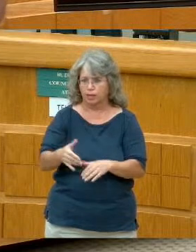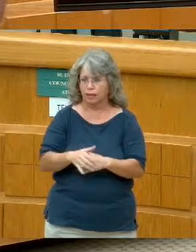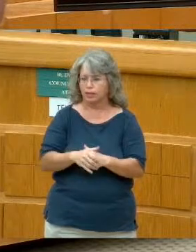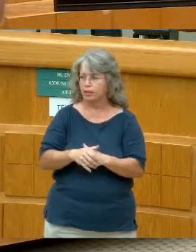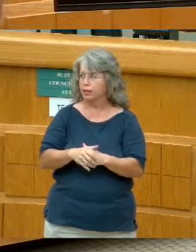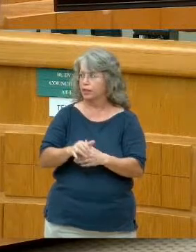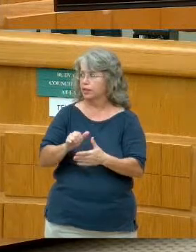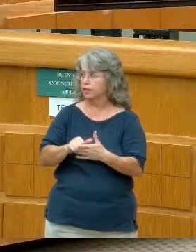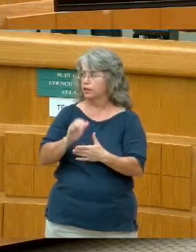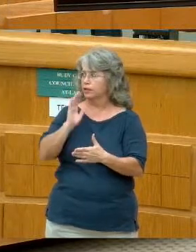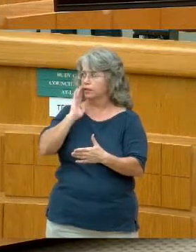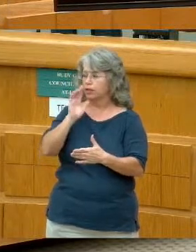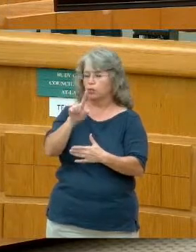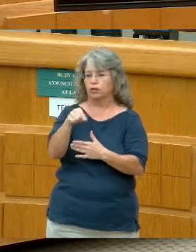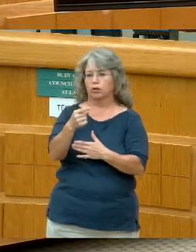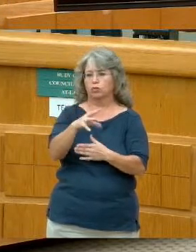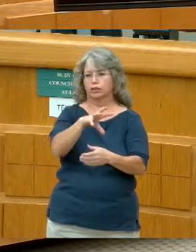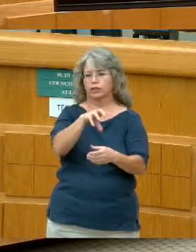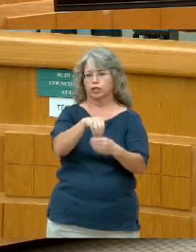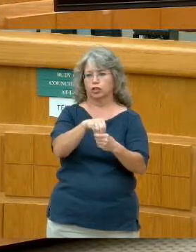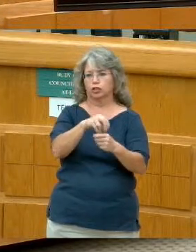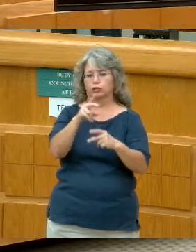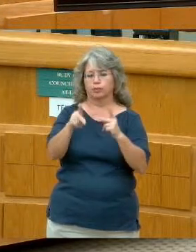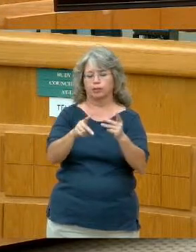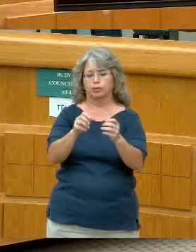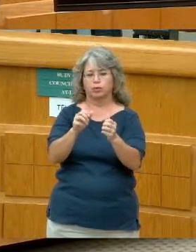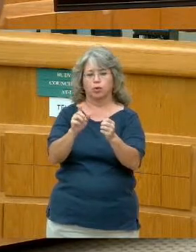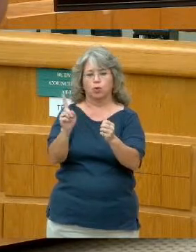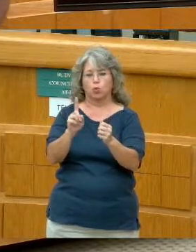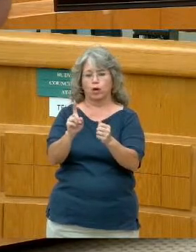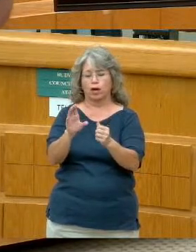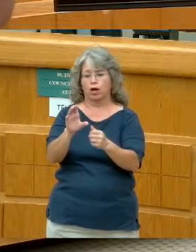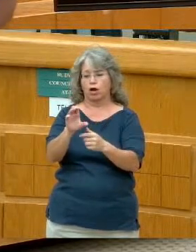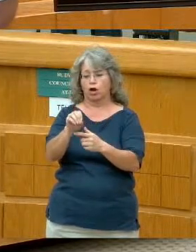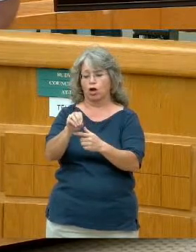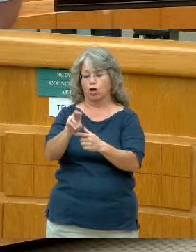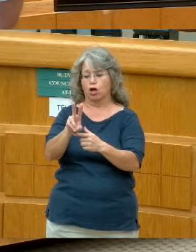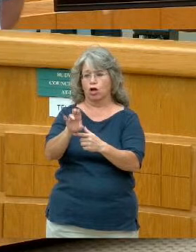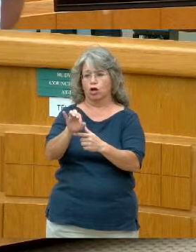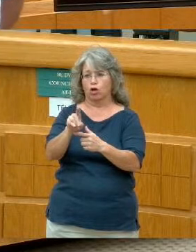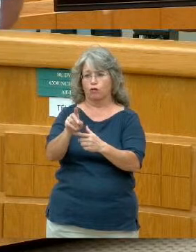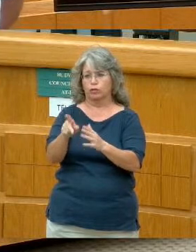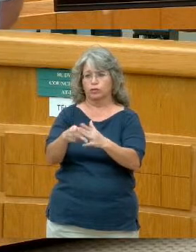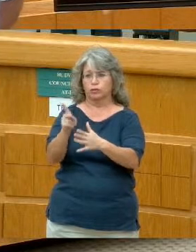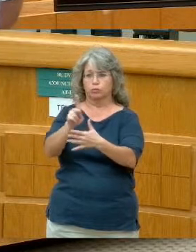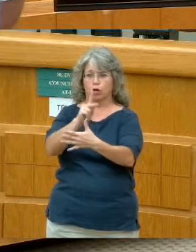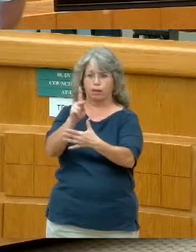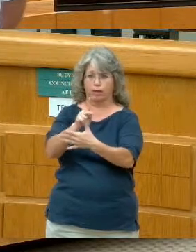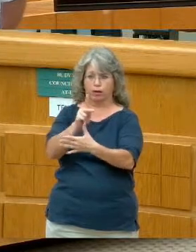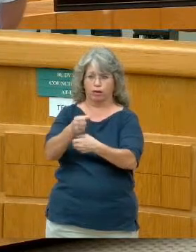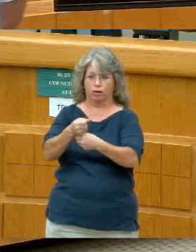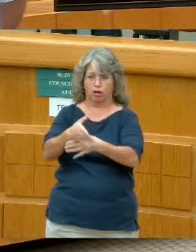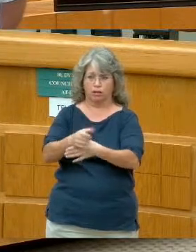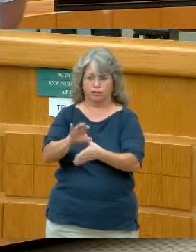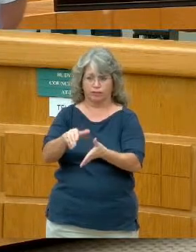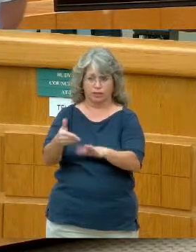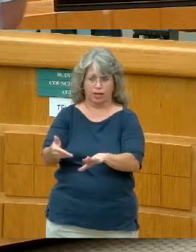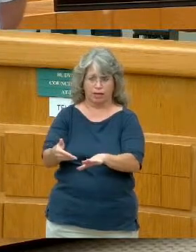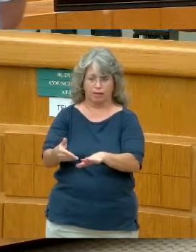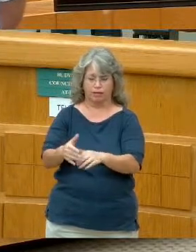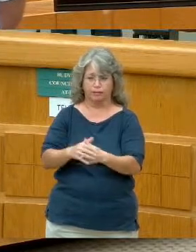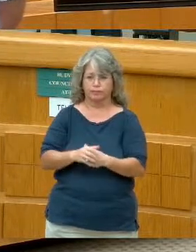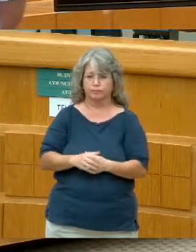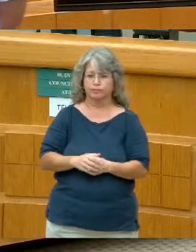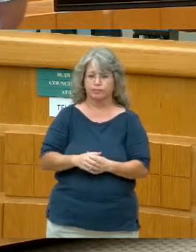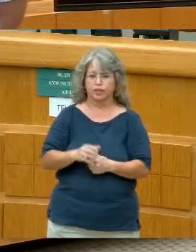That would only include people where COVID was the primary cause of death and not a contributing cause of death.